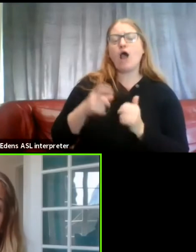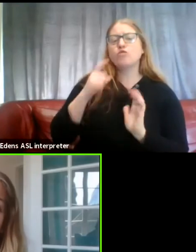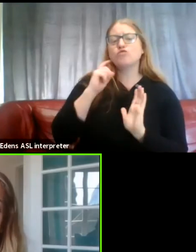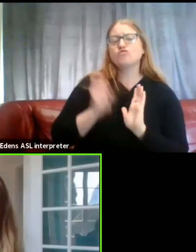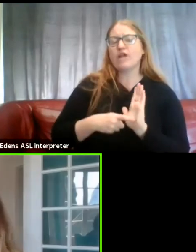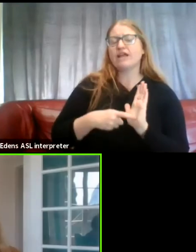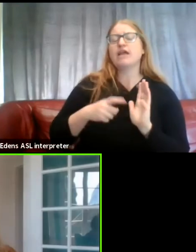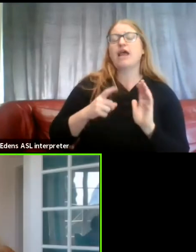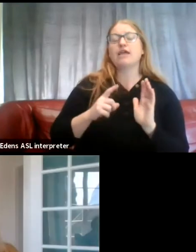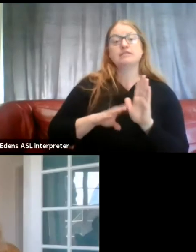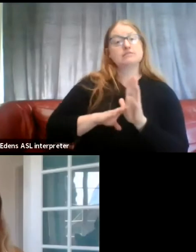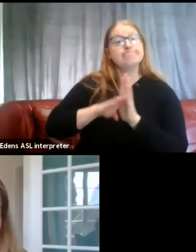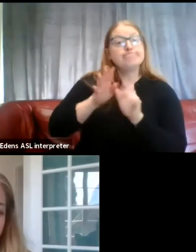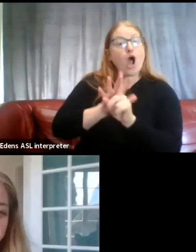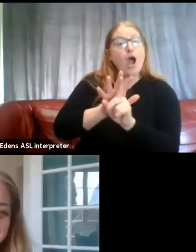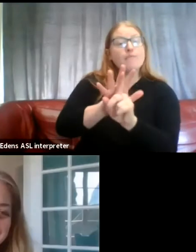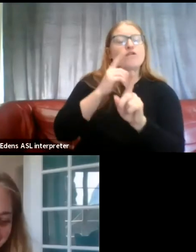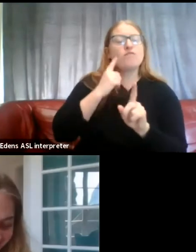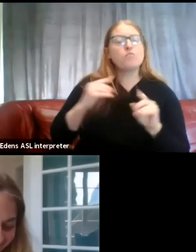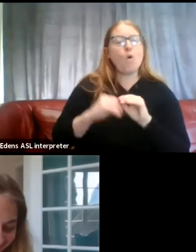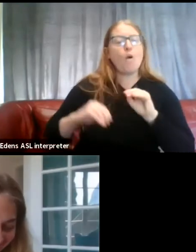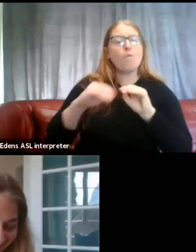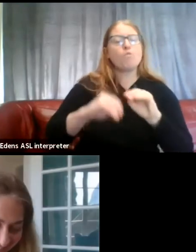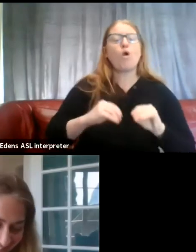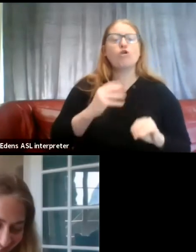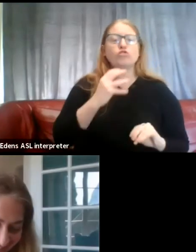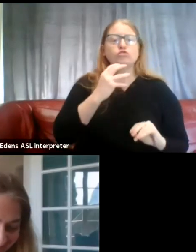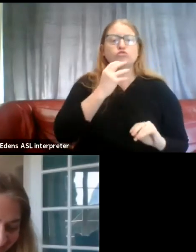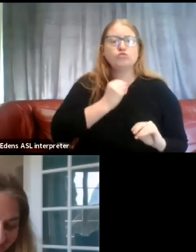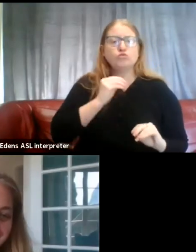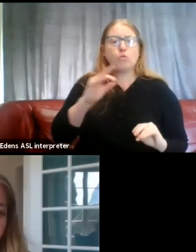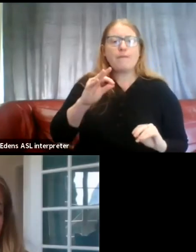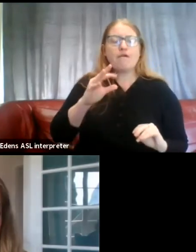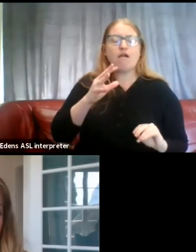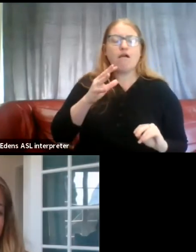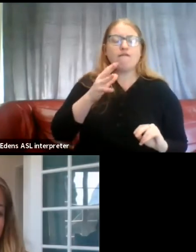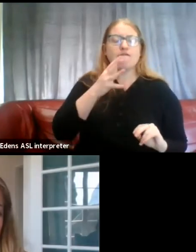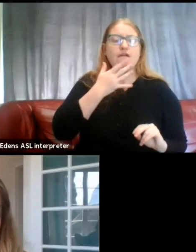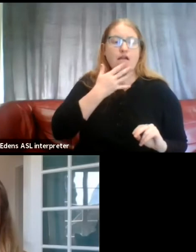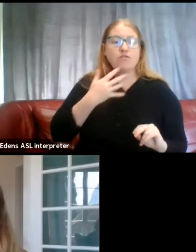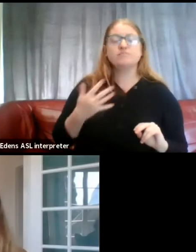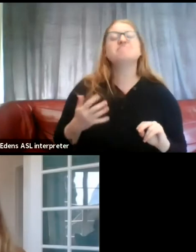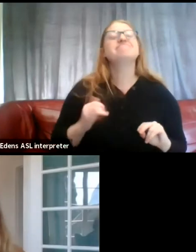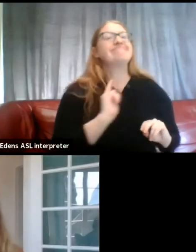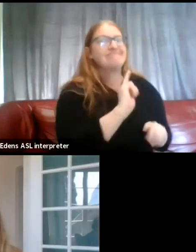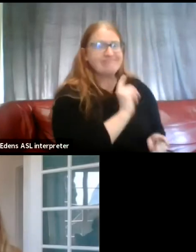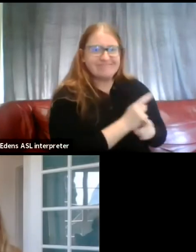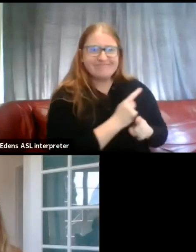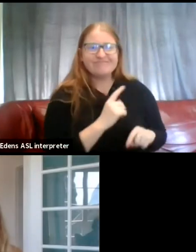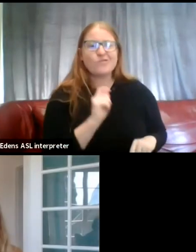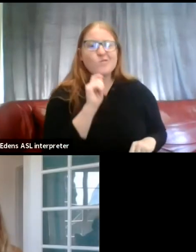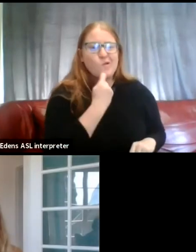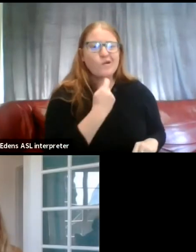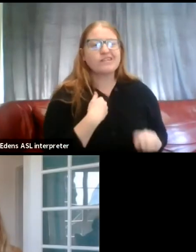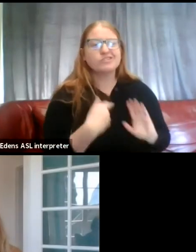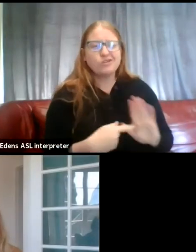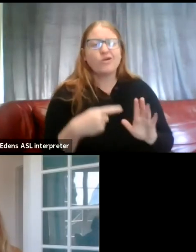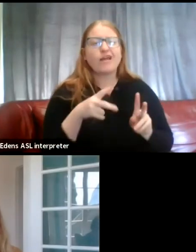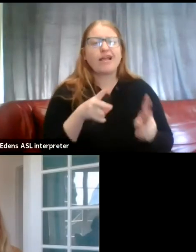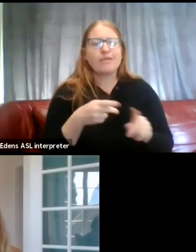clip reel? Yes. I mean, you know, who was shown, like it was cool because they showed from Grey's